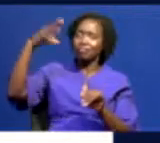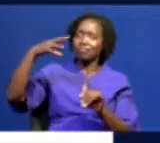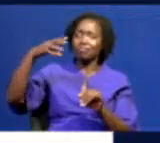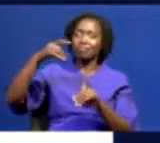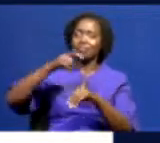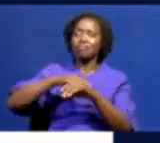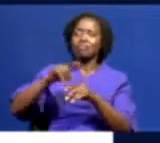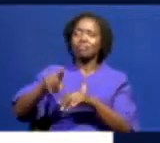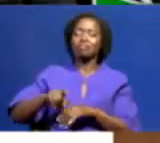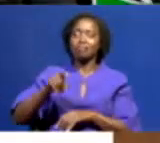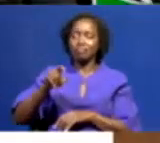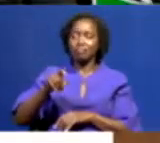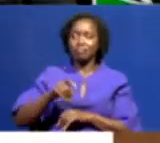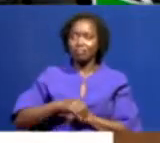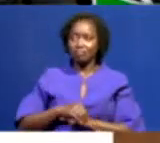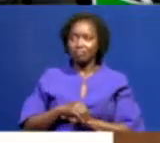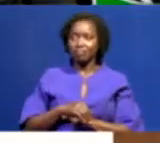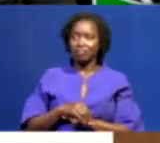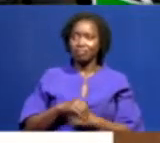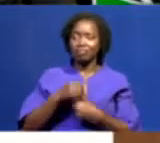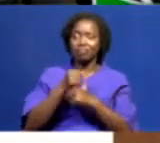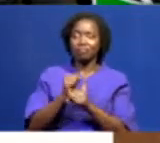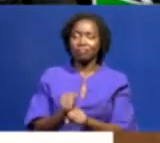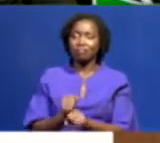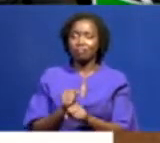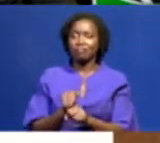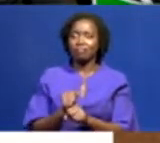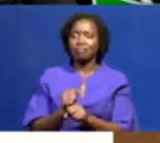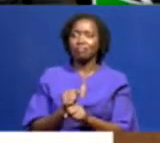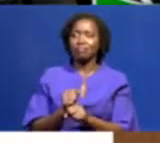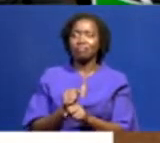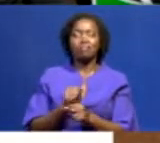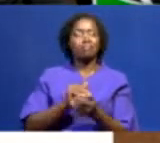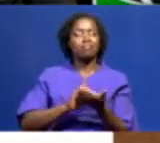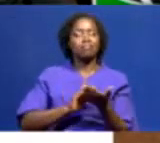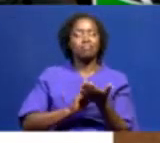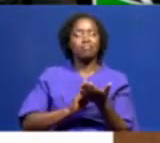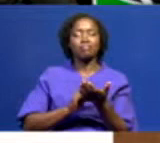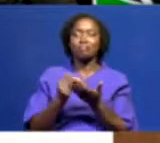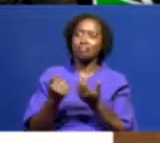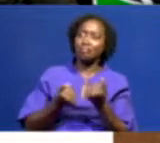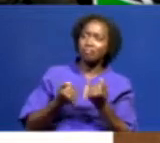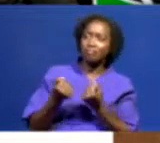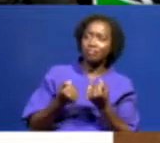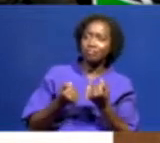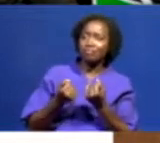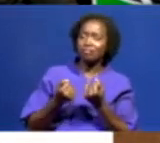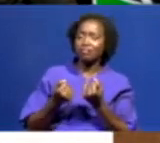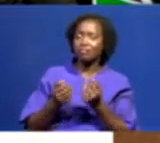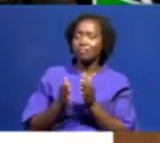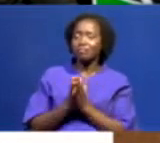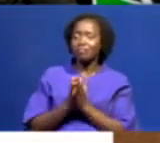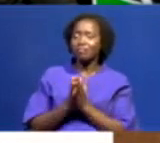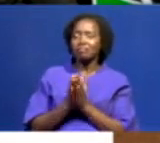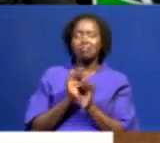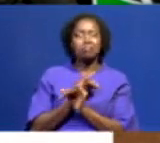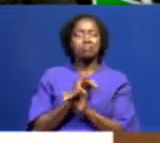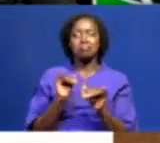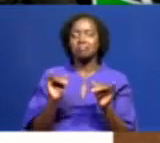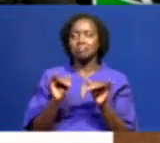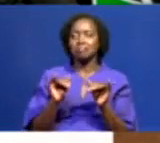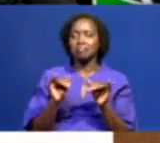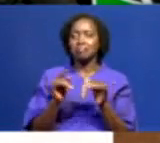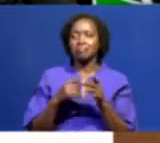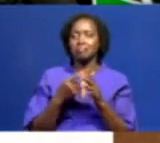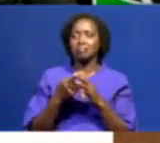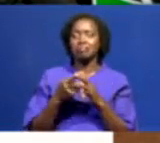needed. Producing components and cars in a green fashion, and then